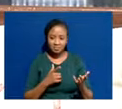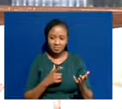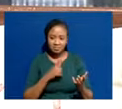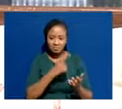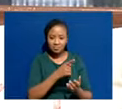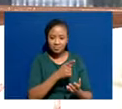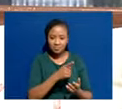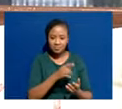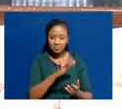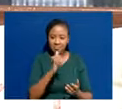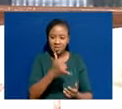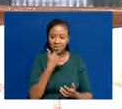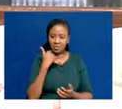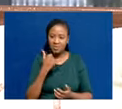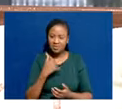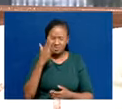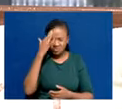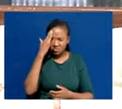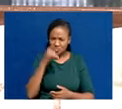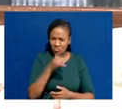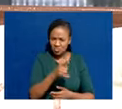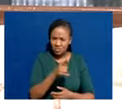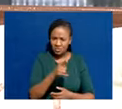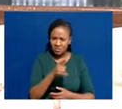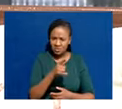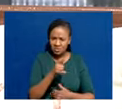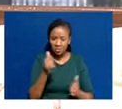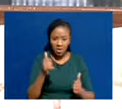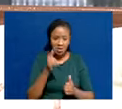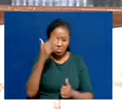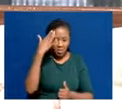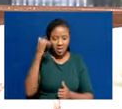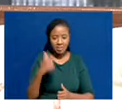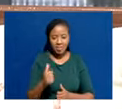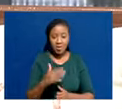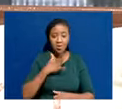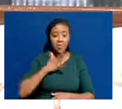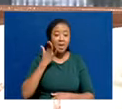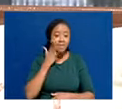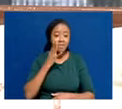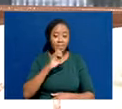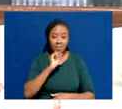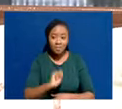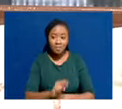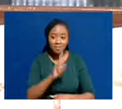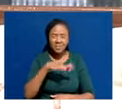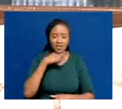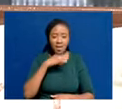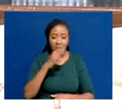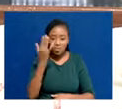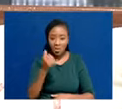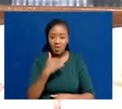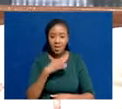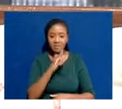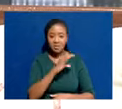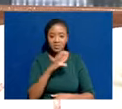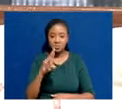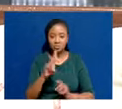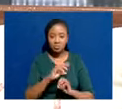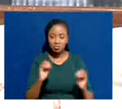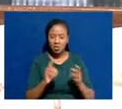Saks, this thing you did, you don't know the impact. My own grandma, her life was saved because of that ICU. There's an old man